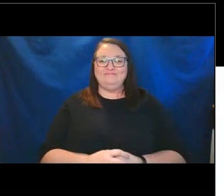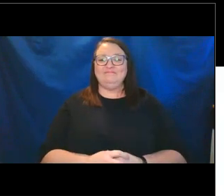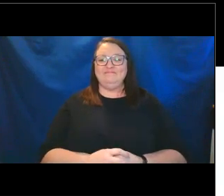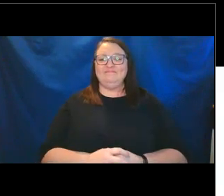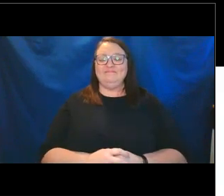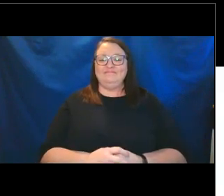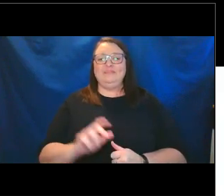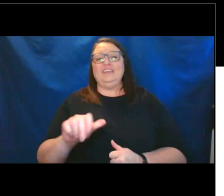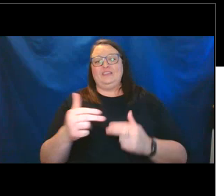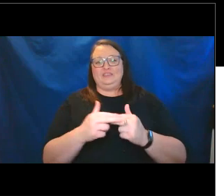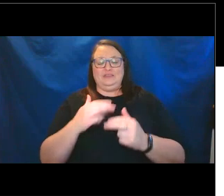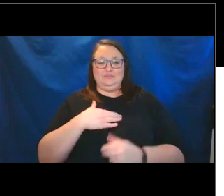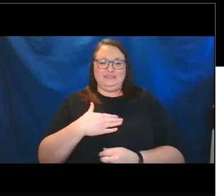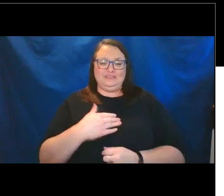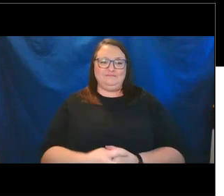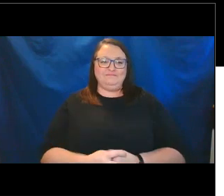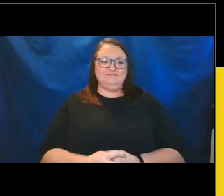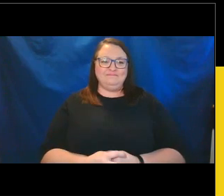please.